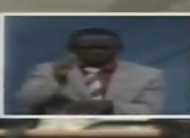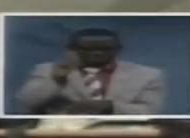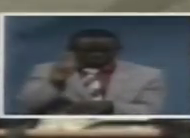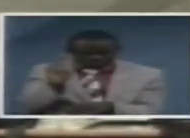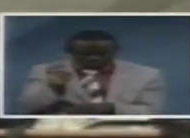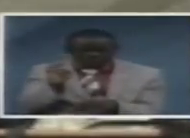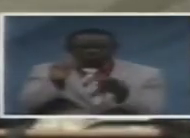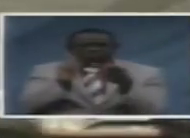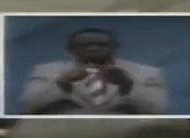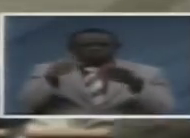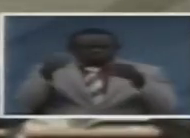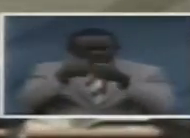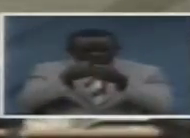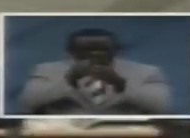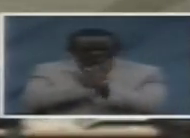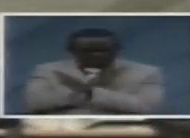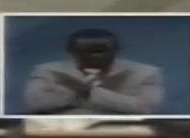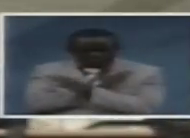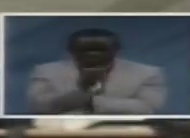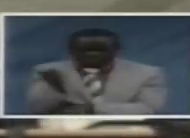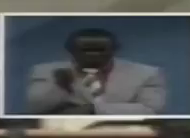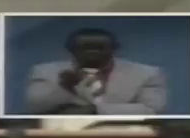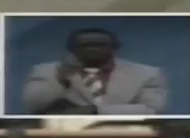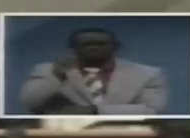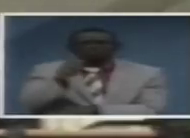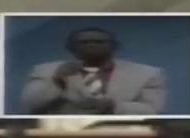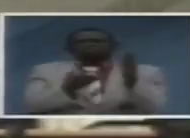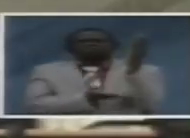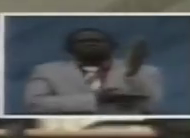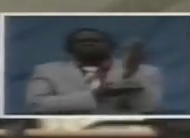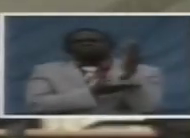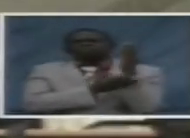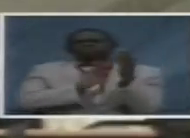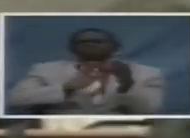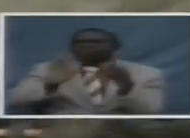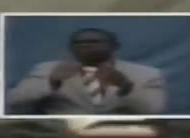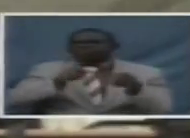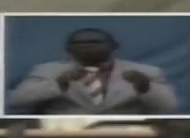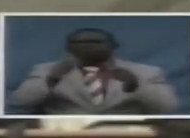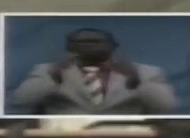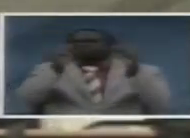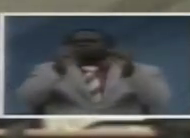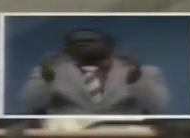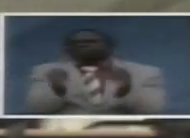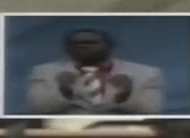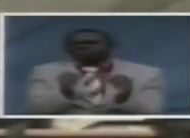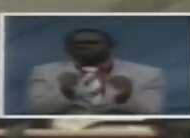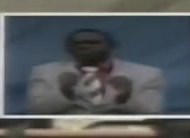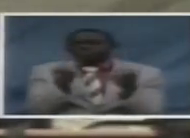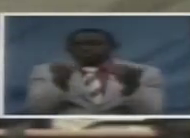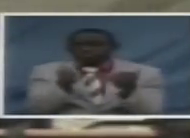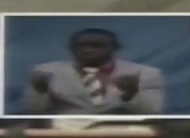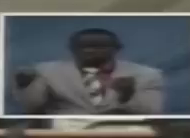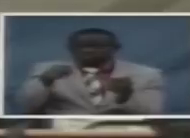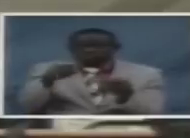Bank of Zambia to improve their governance structure and their capability in contributing to the development of